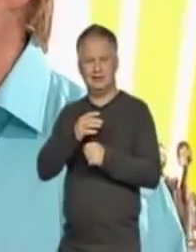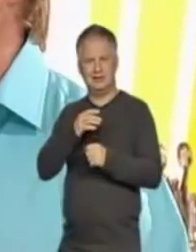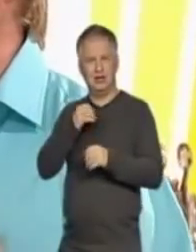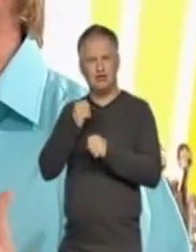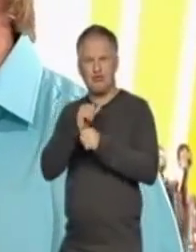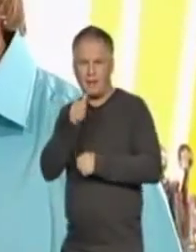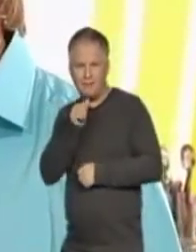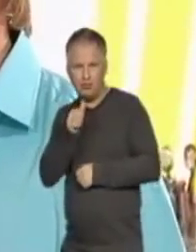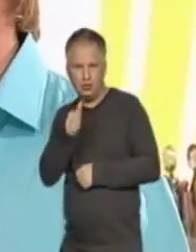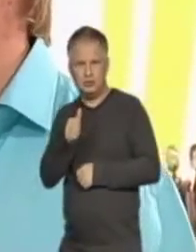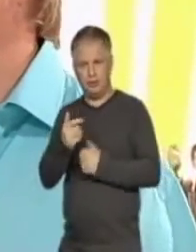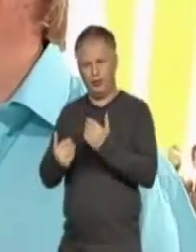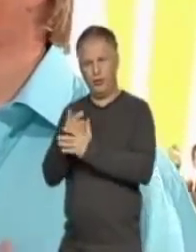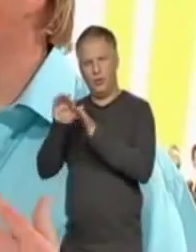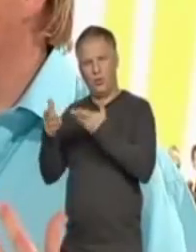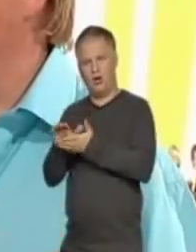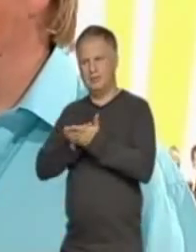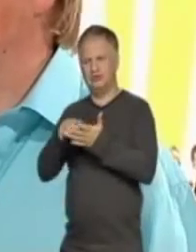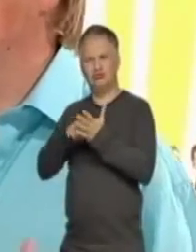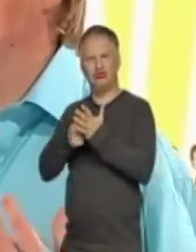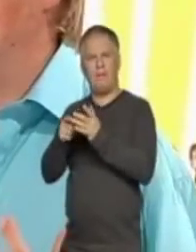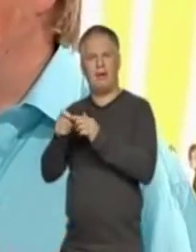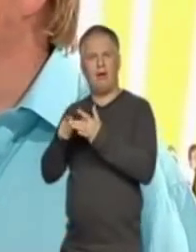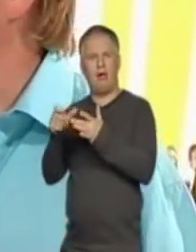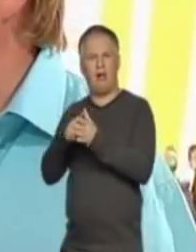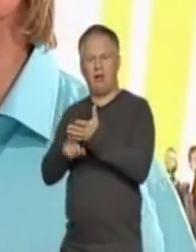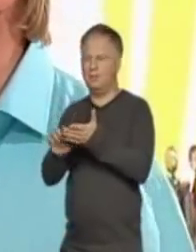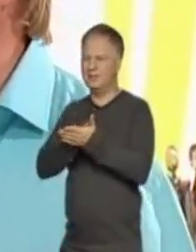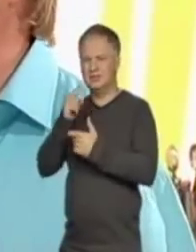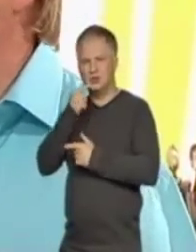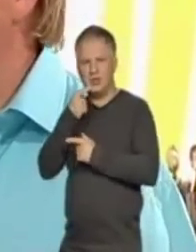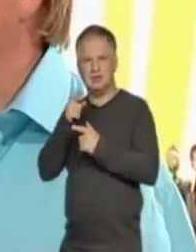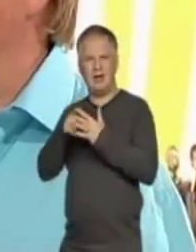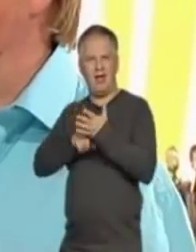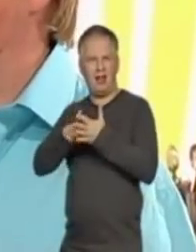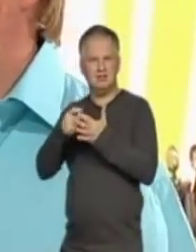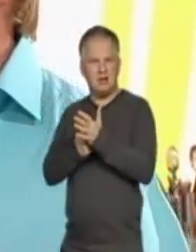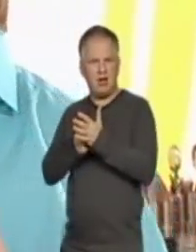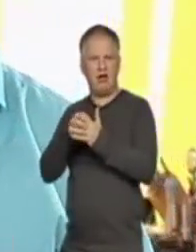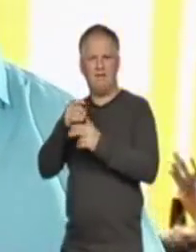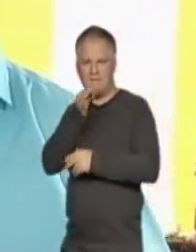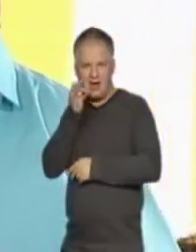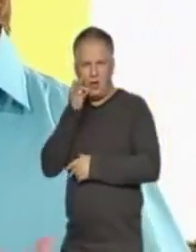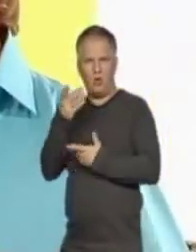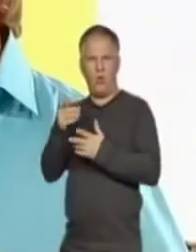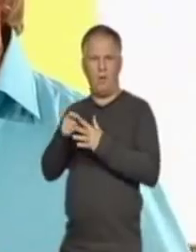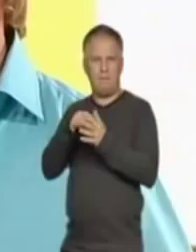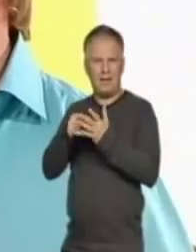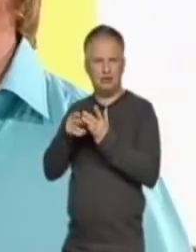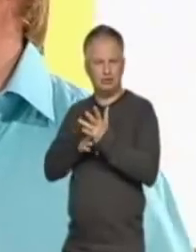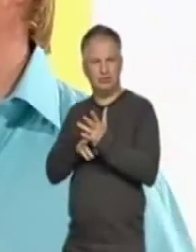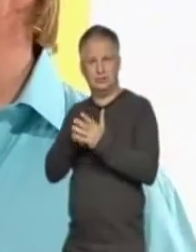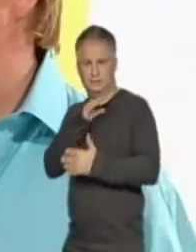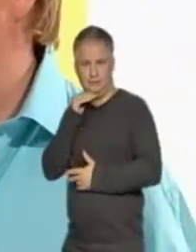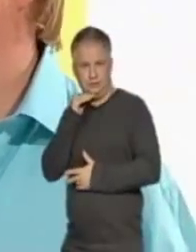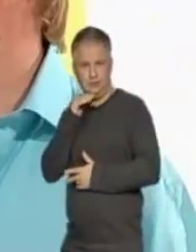tends to be much more about tropical fruit. You get a lot more kind of sweet flavours of elderflower and passion fruit, and the bodies tend to be a little bit richer as well because